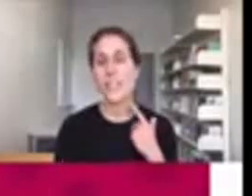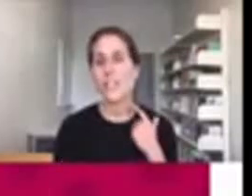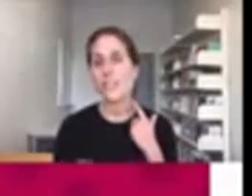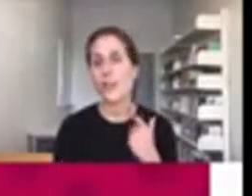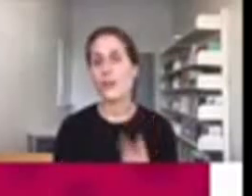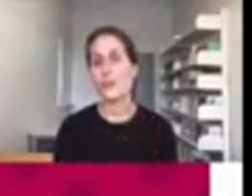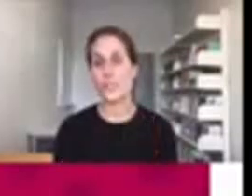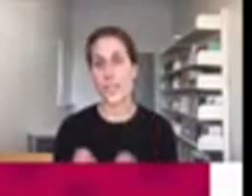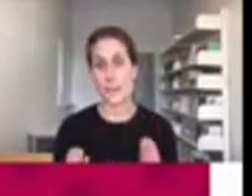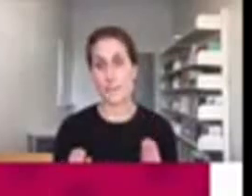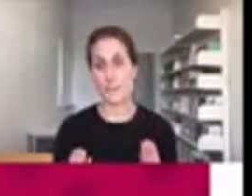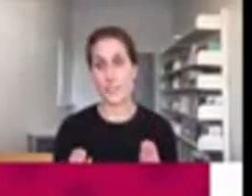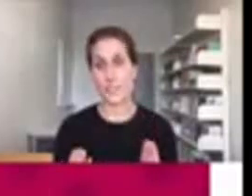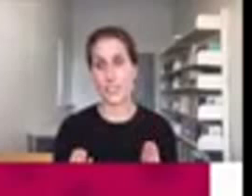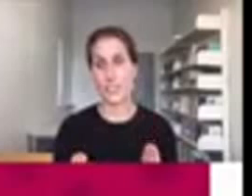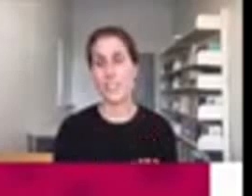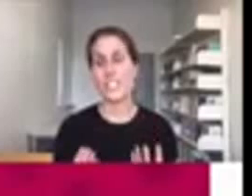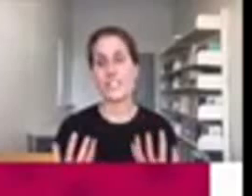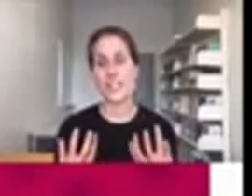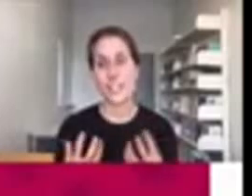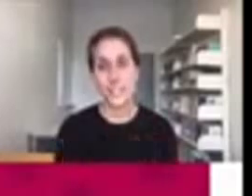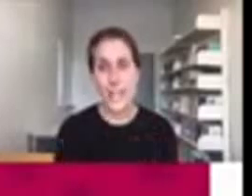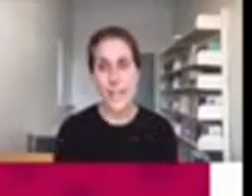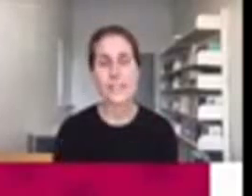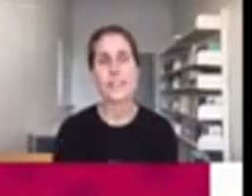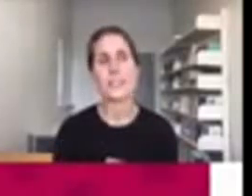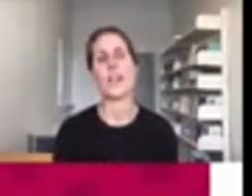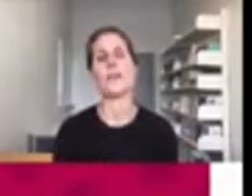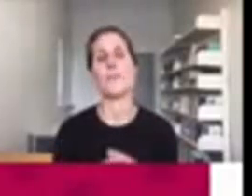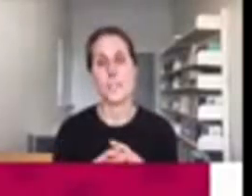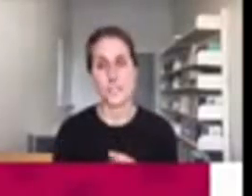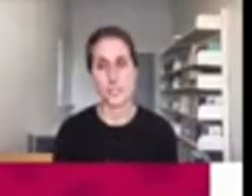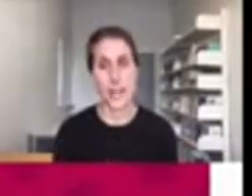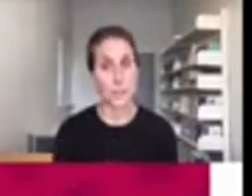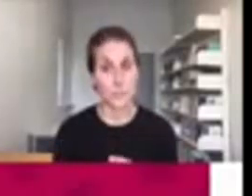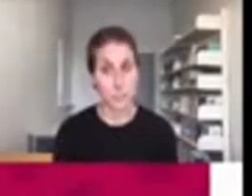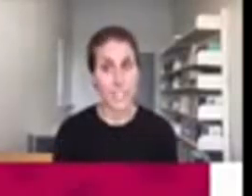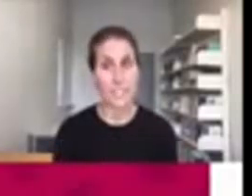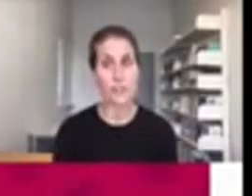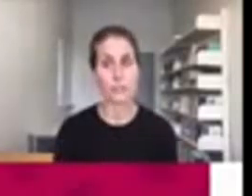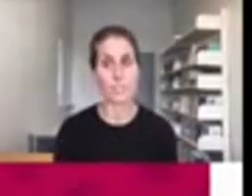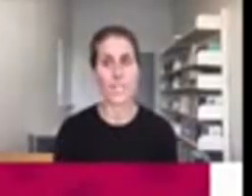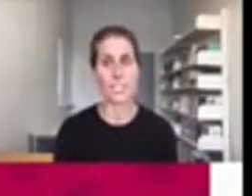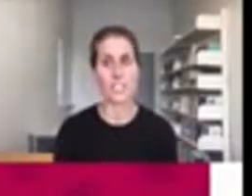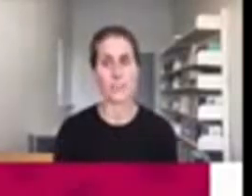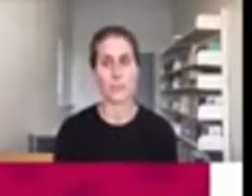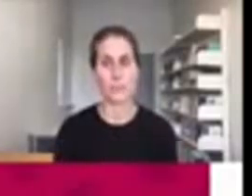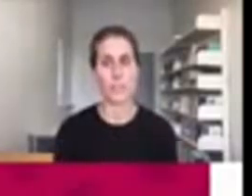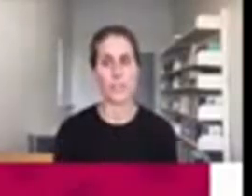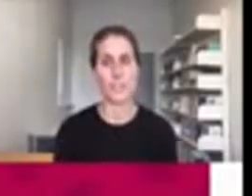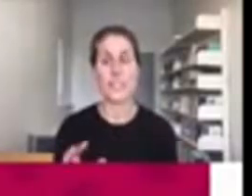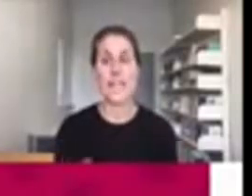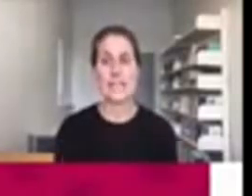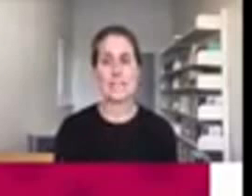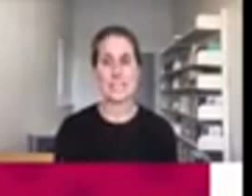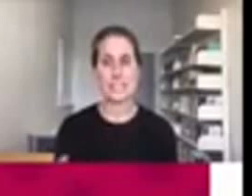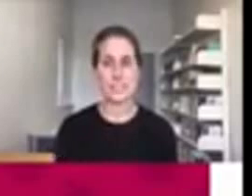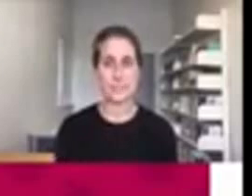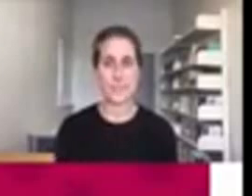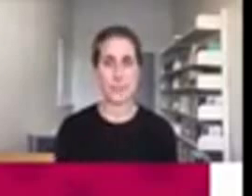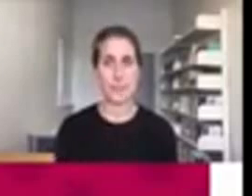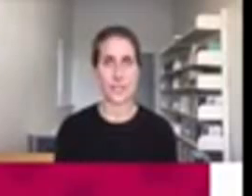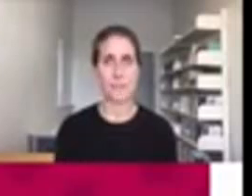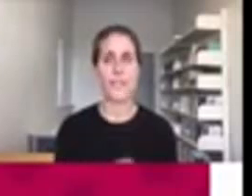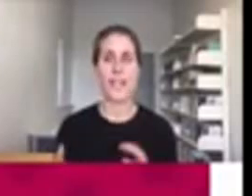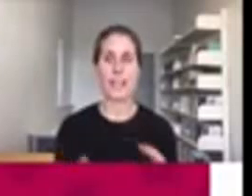that those teachers that had taken the time to develop really strong relationships with their students tended